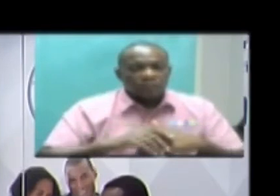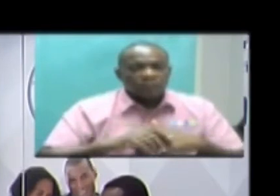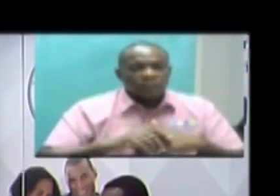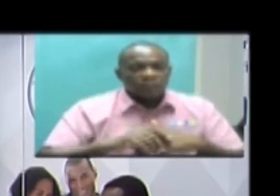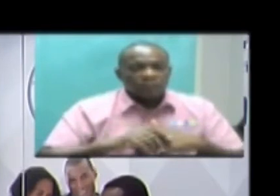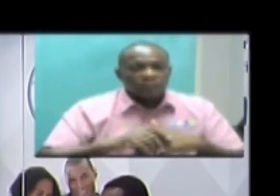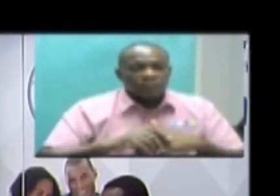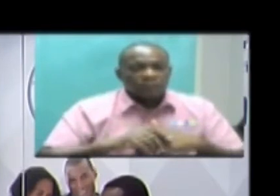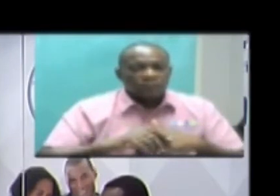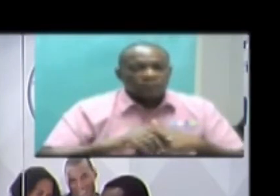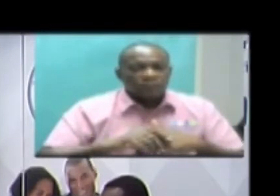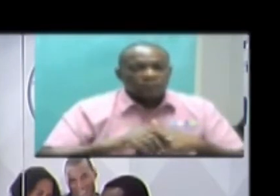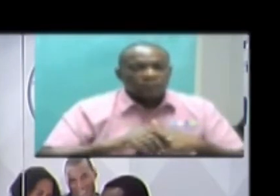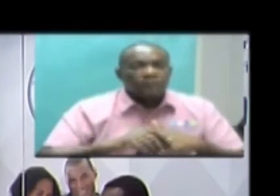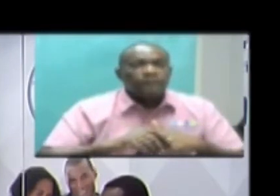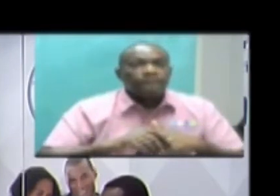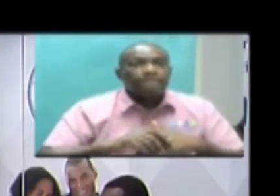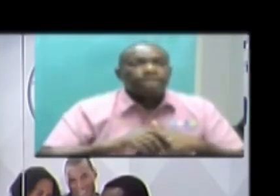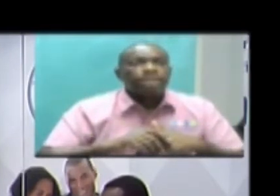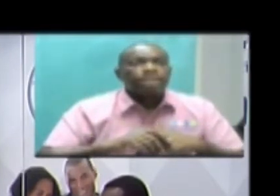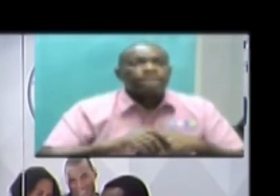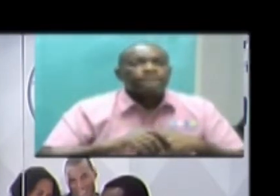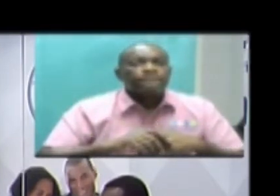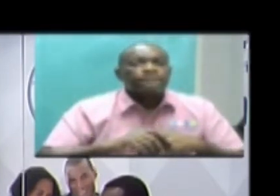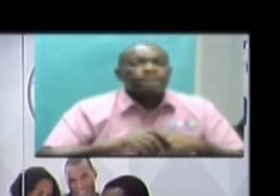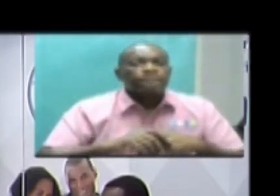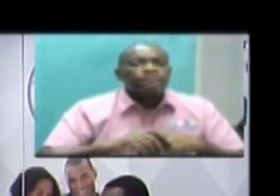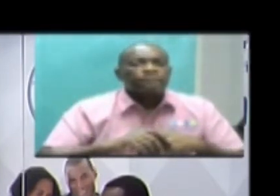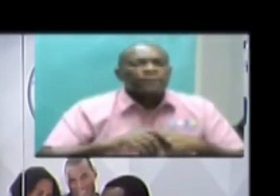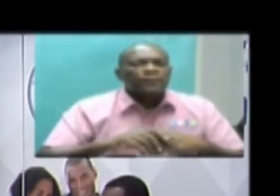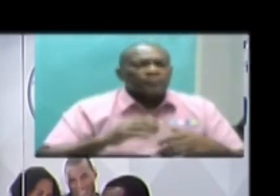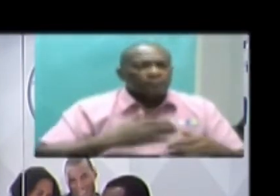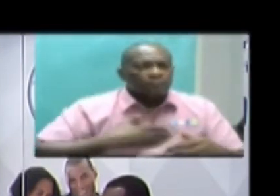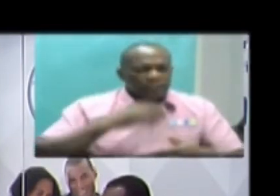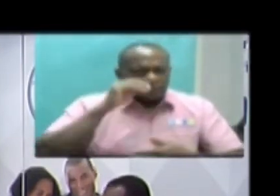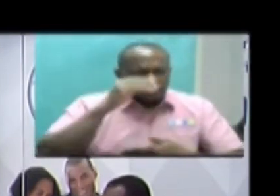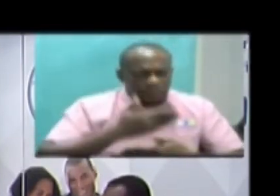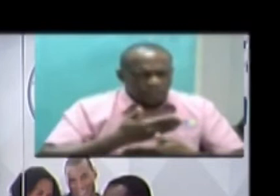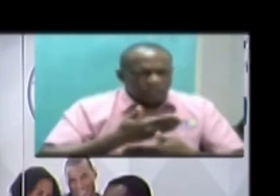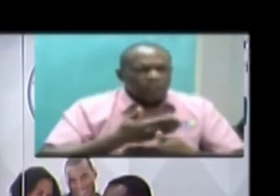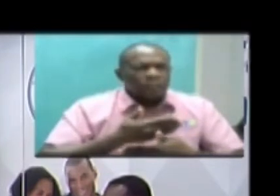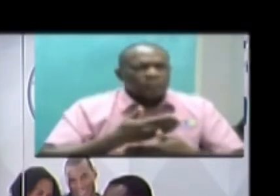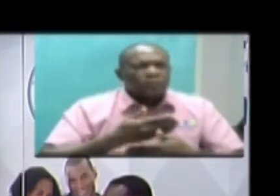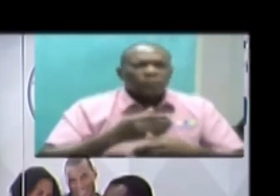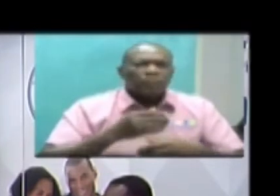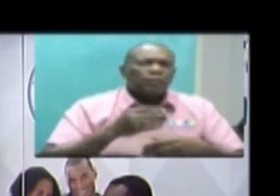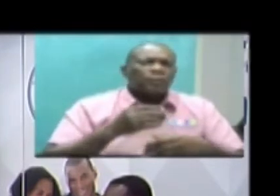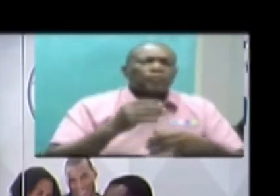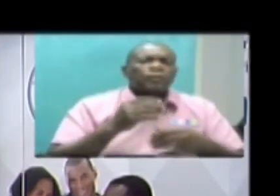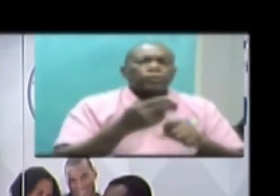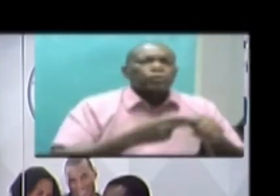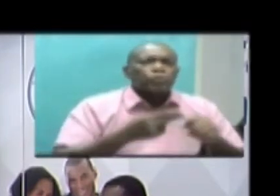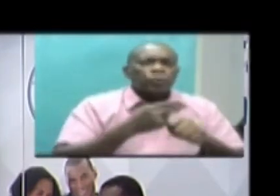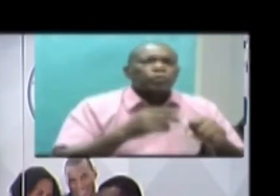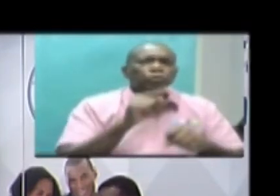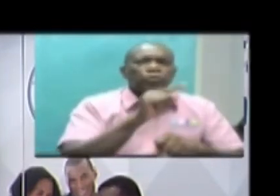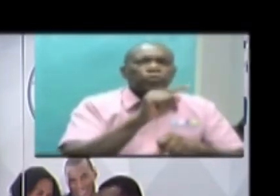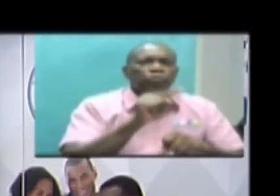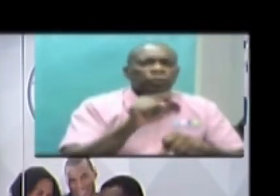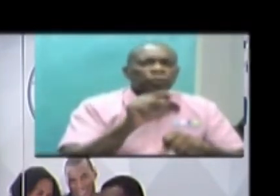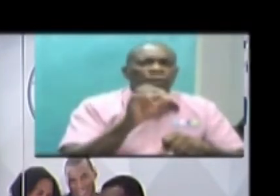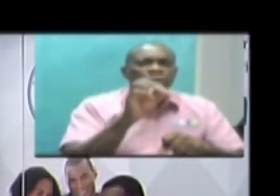happened? My son and them, we do Google Classroom and do Zoom, right, in their